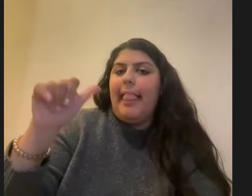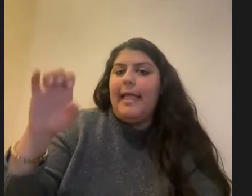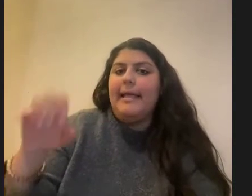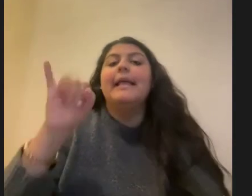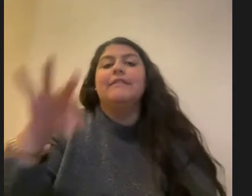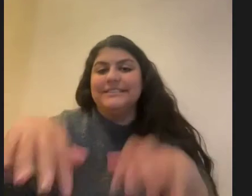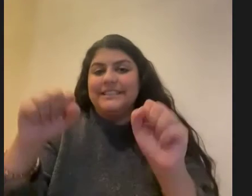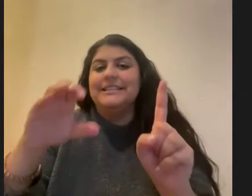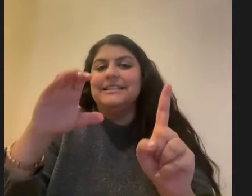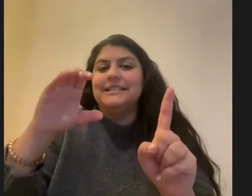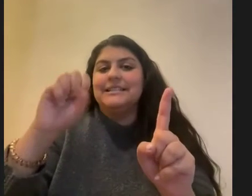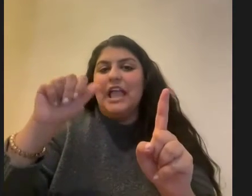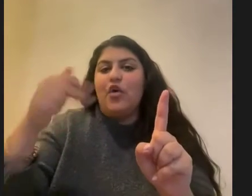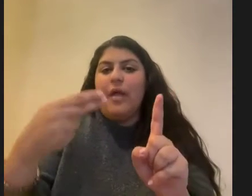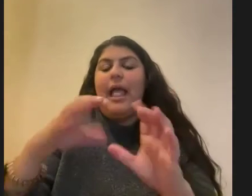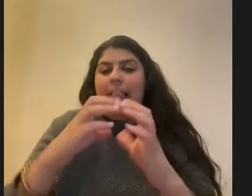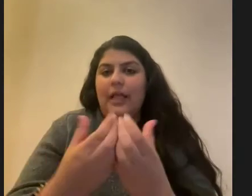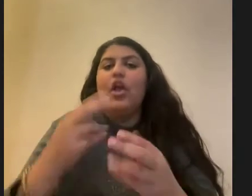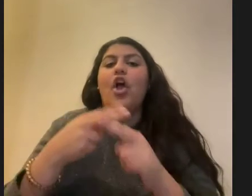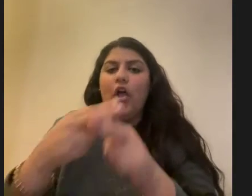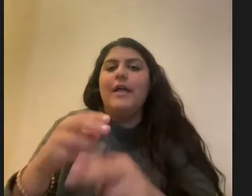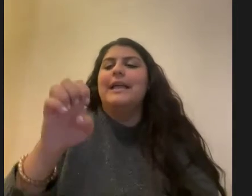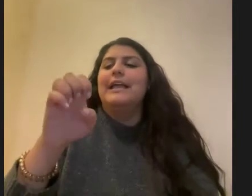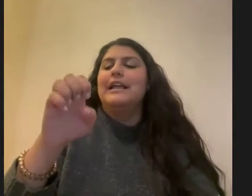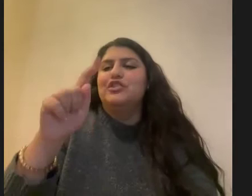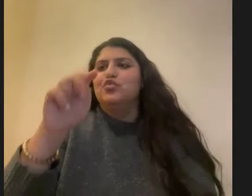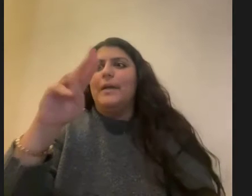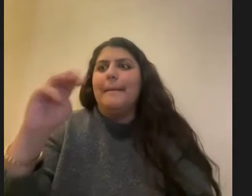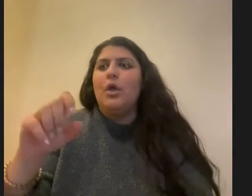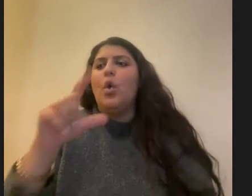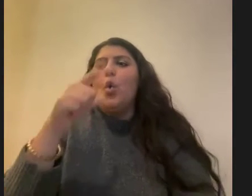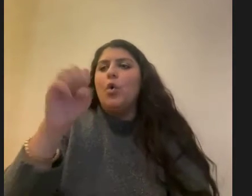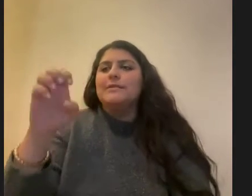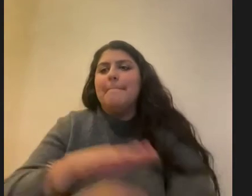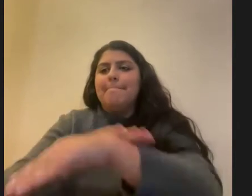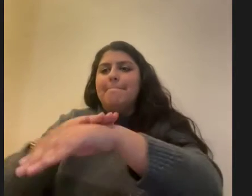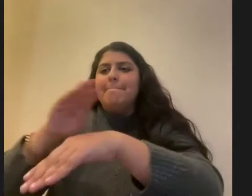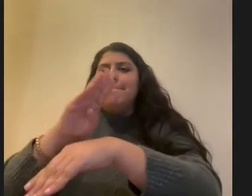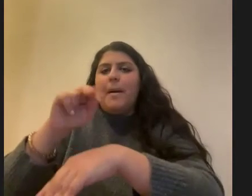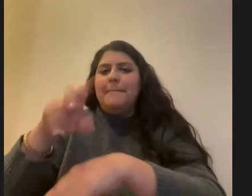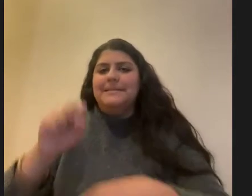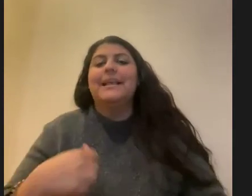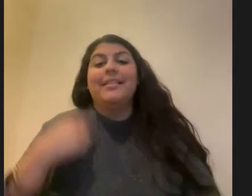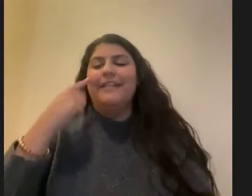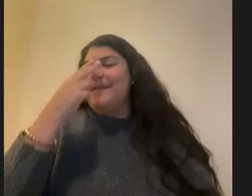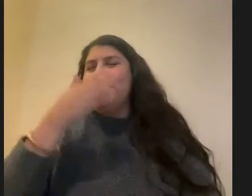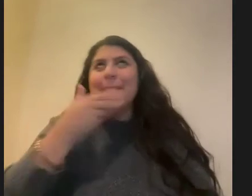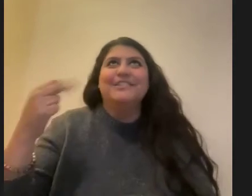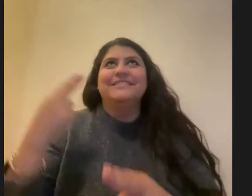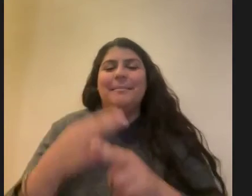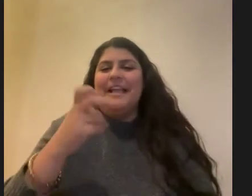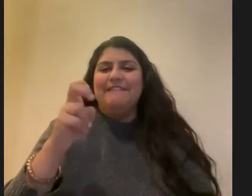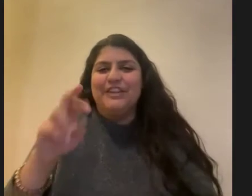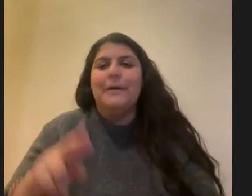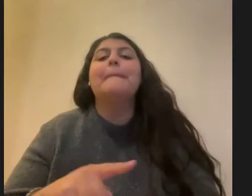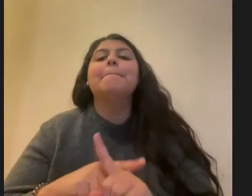cephalopod class, she calls them extreme goosebumps, which I think is the best term ever. And essentially, they can only occur in specific